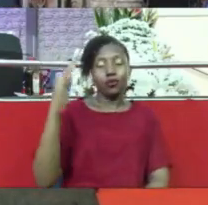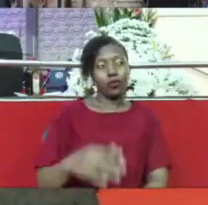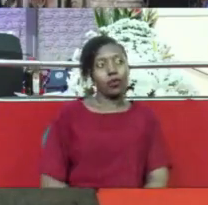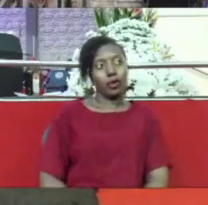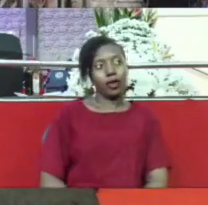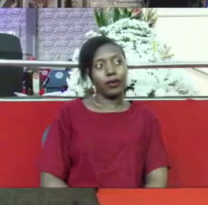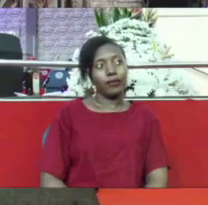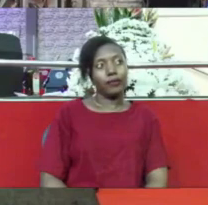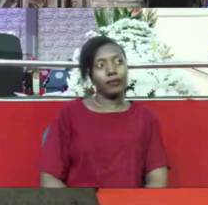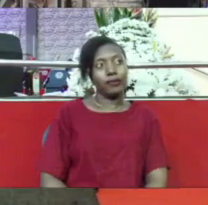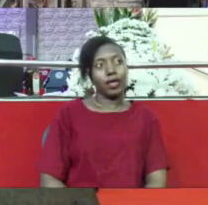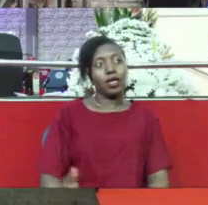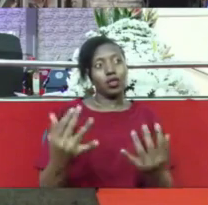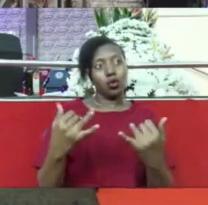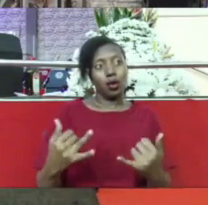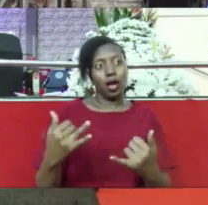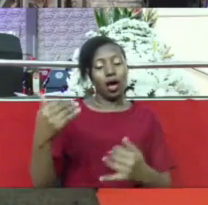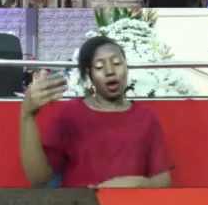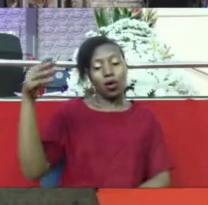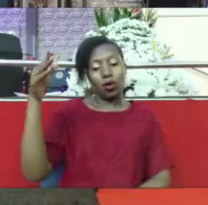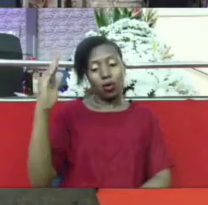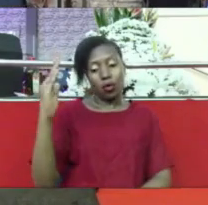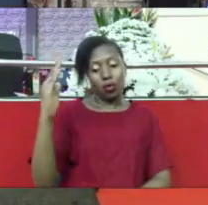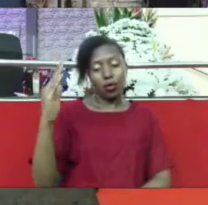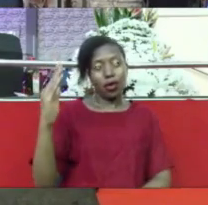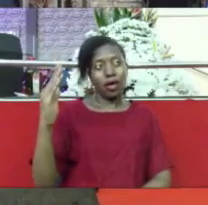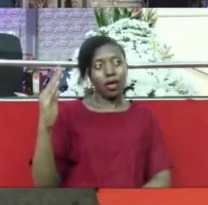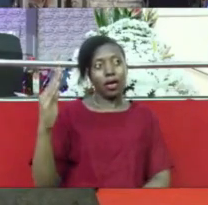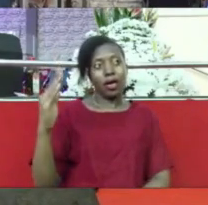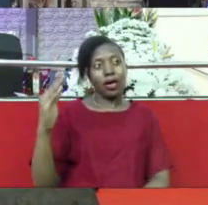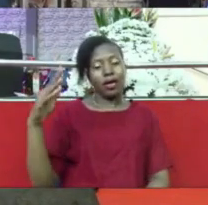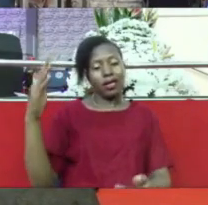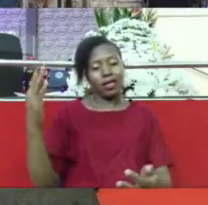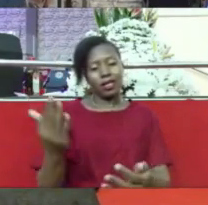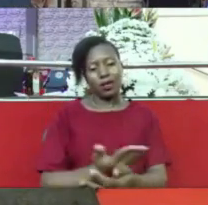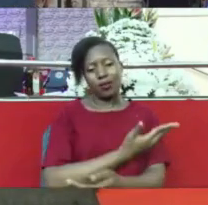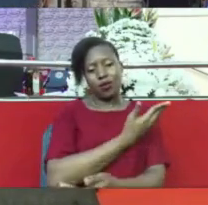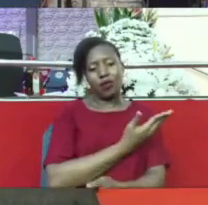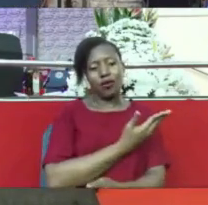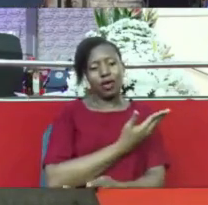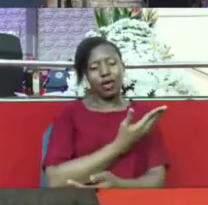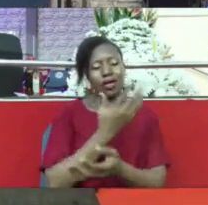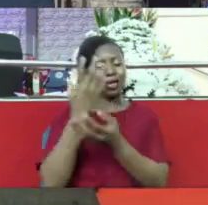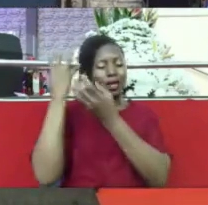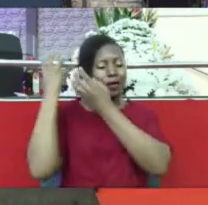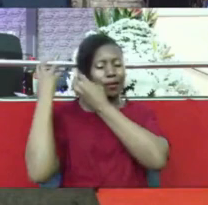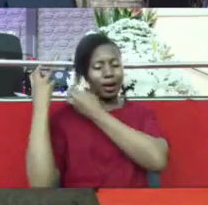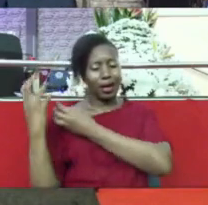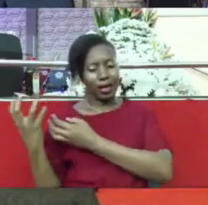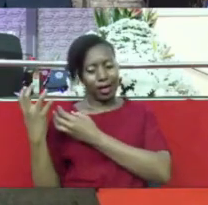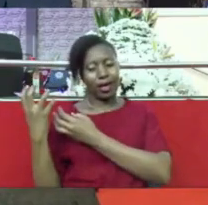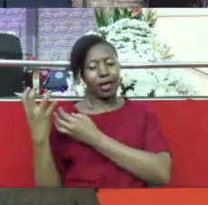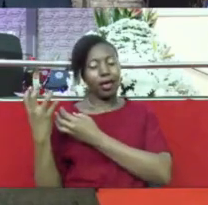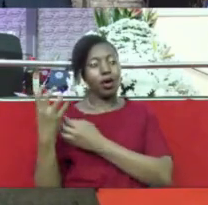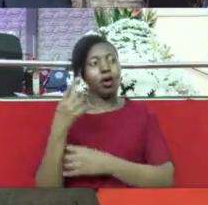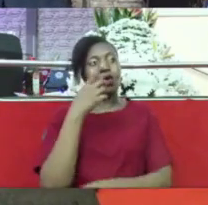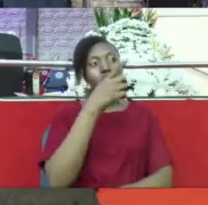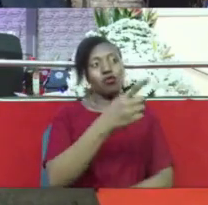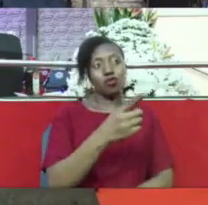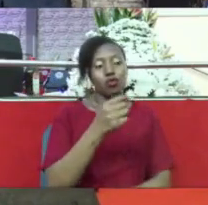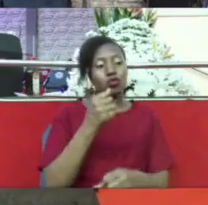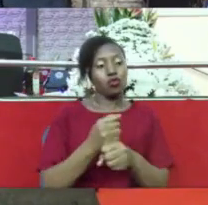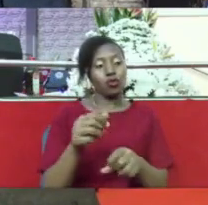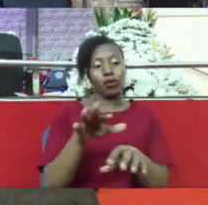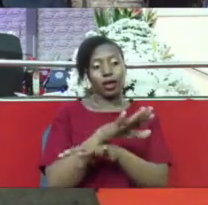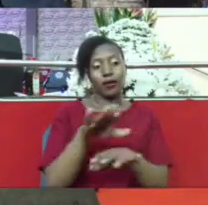Therefore God is removing the burden of you having to do it yourself. So Mungu anakuondolea